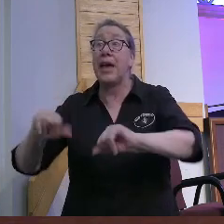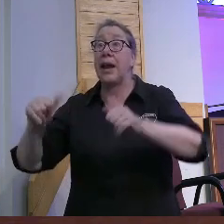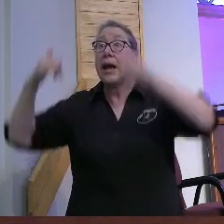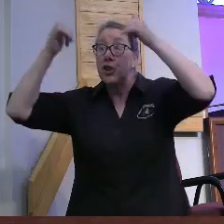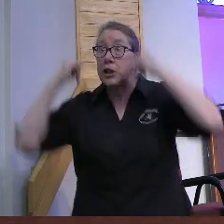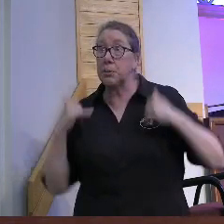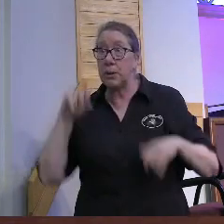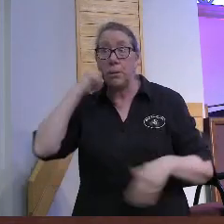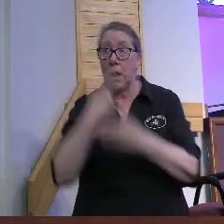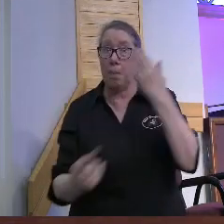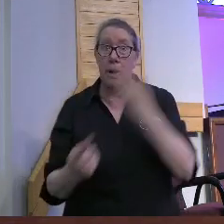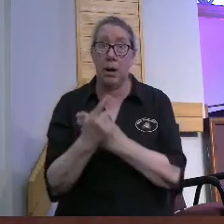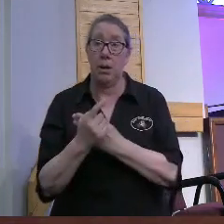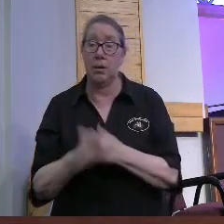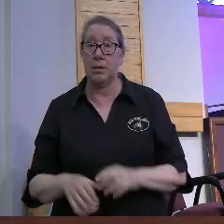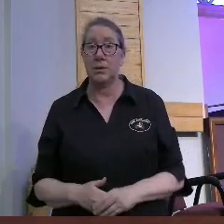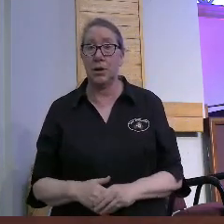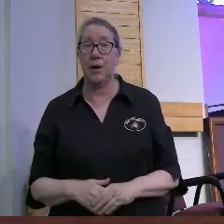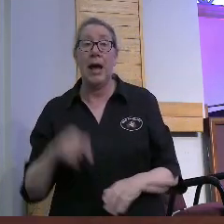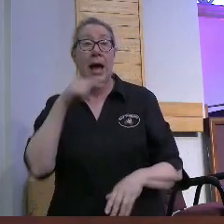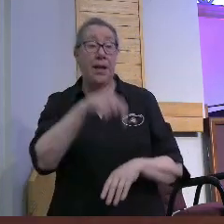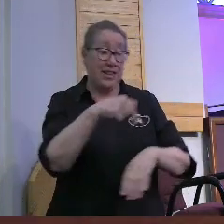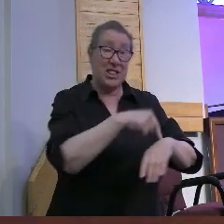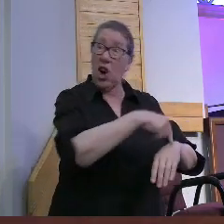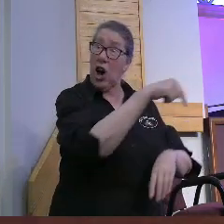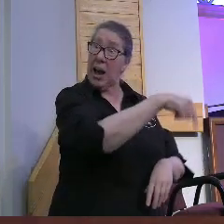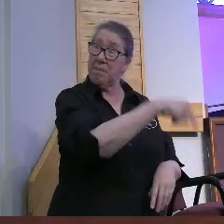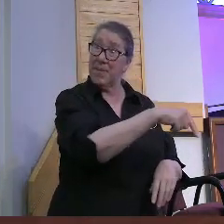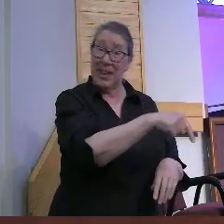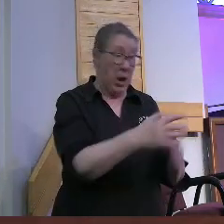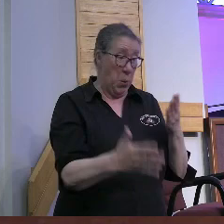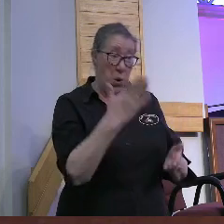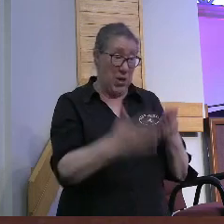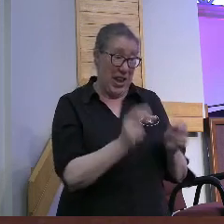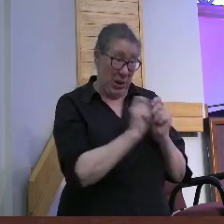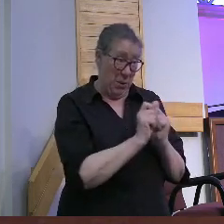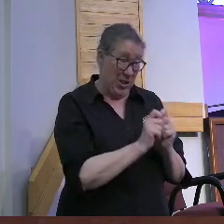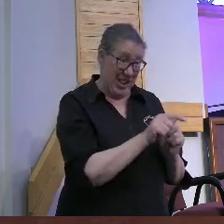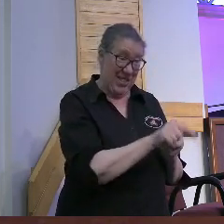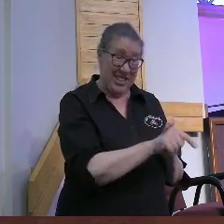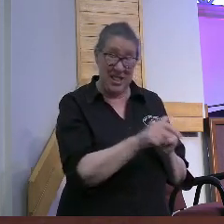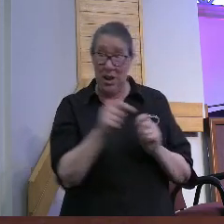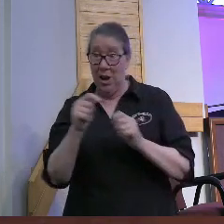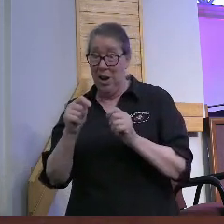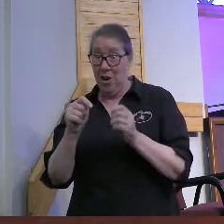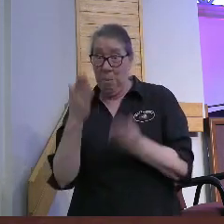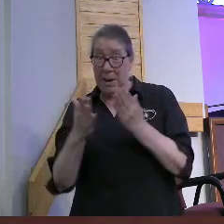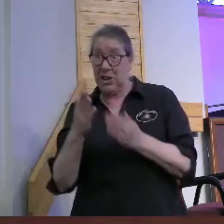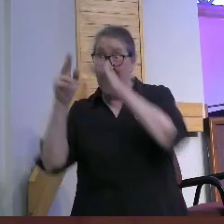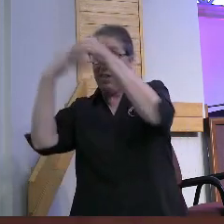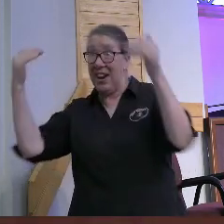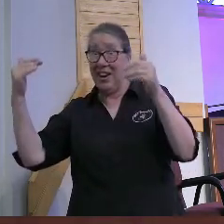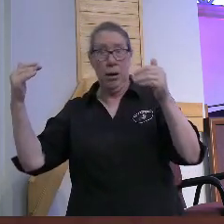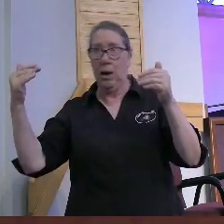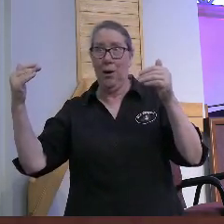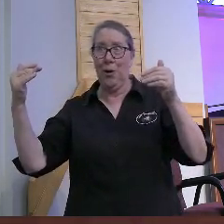I reckon the sufferings of this present time are not worthy to be compared with the glory which shall be revealed in us. Let me tell you, Paul was looking